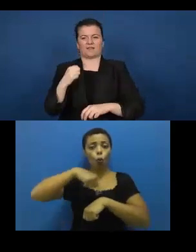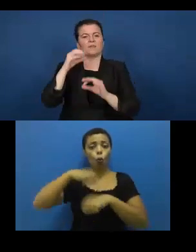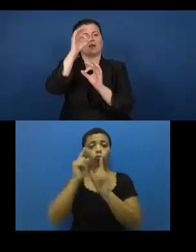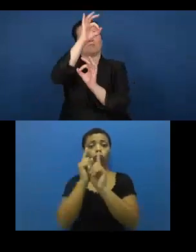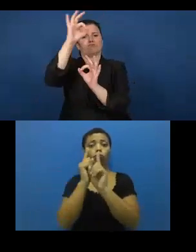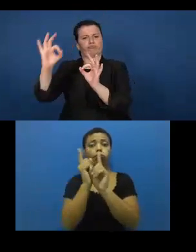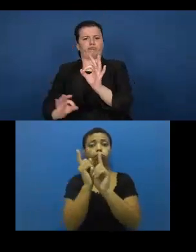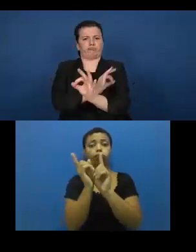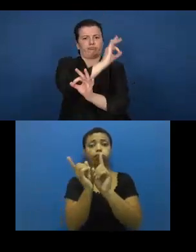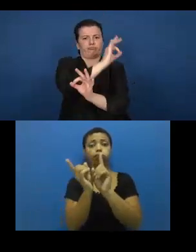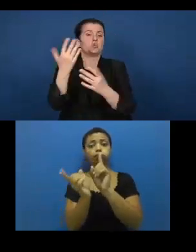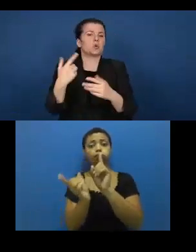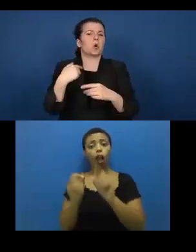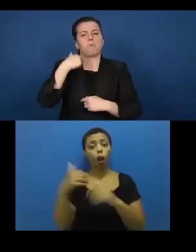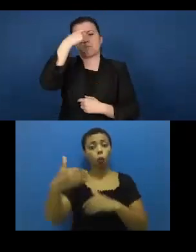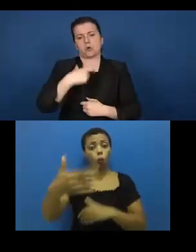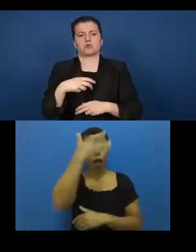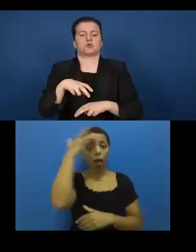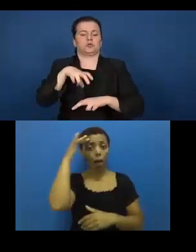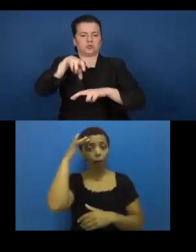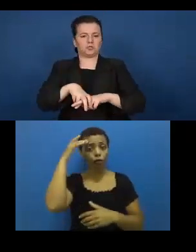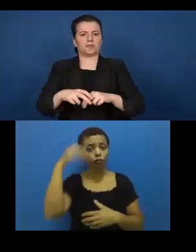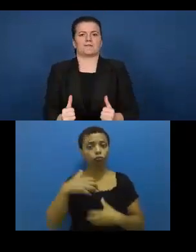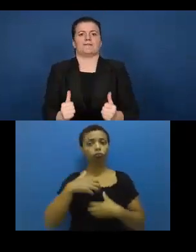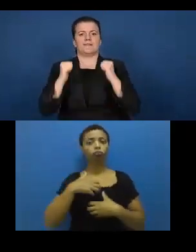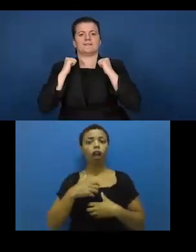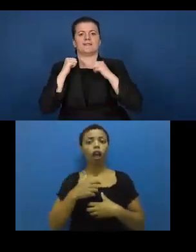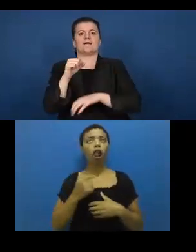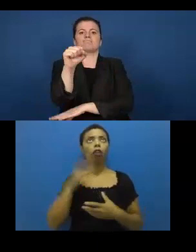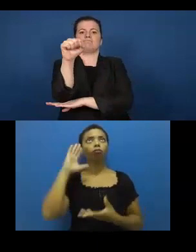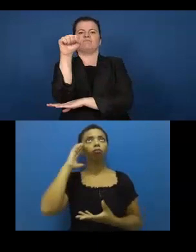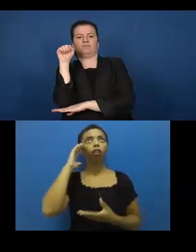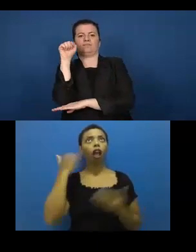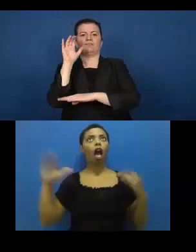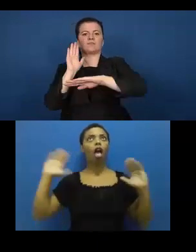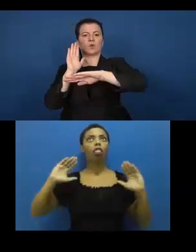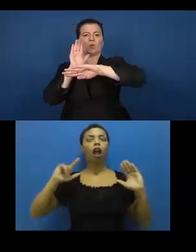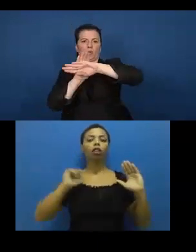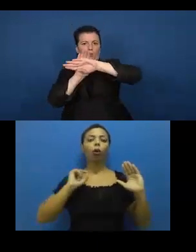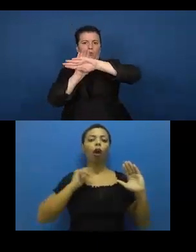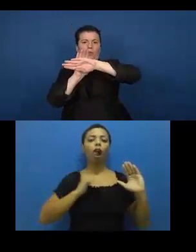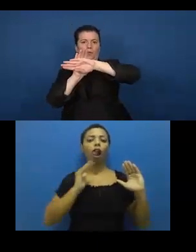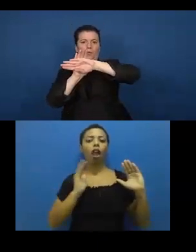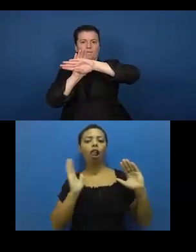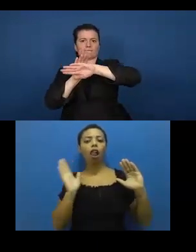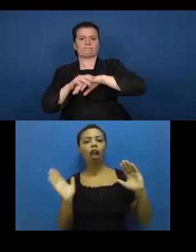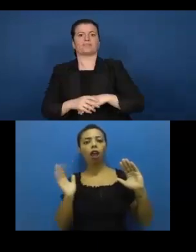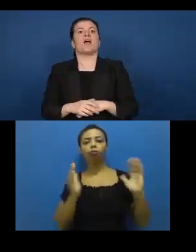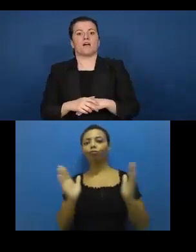sit and lean their back against the backrest, the center of this circle would be aligned with the